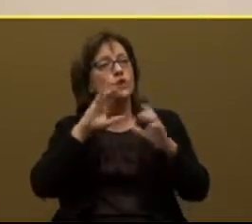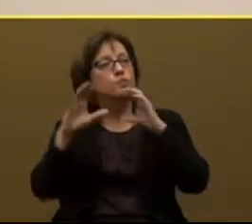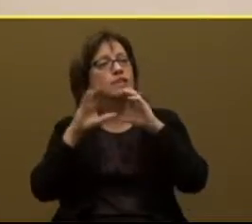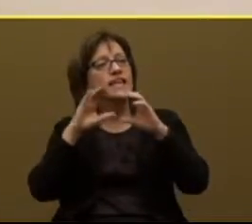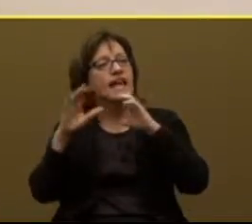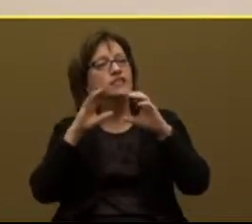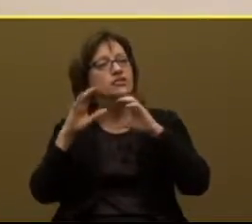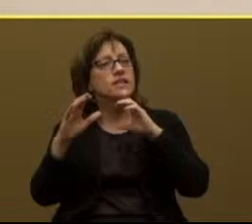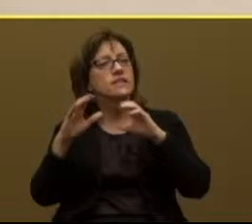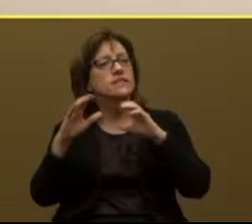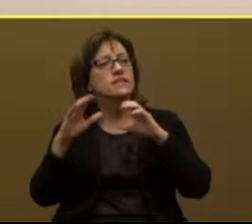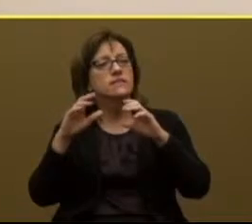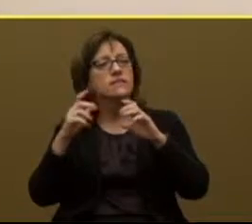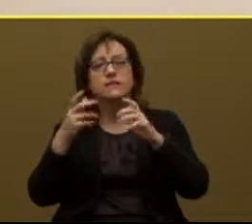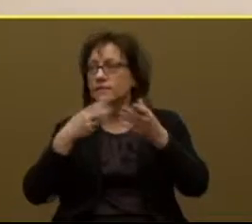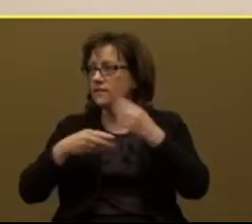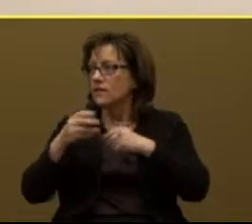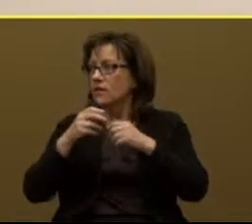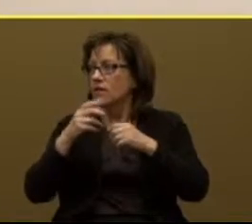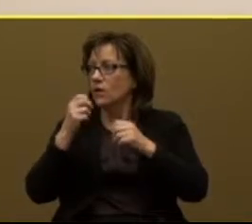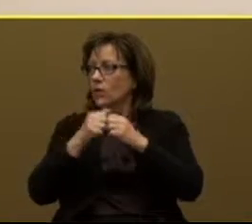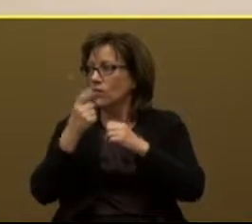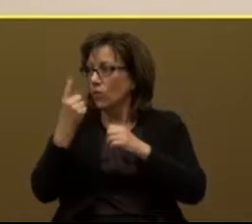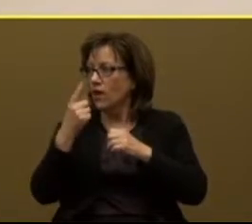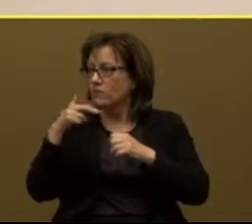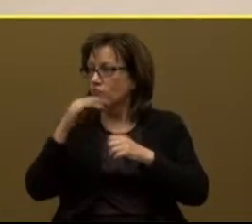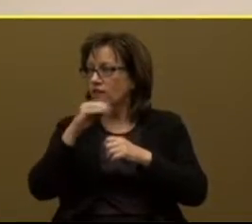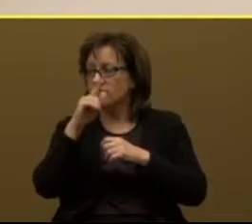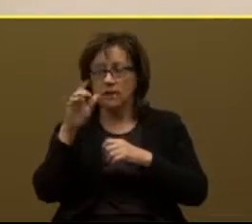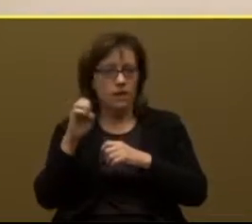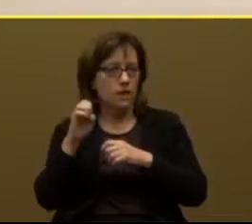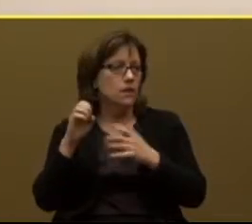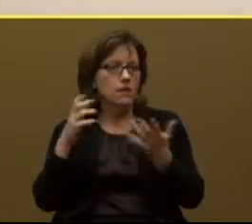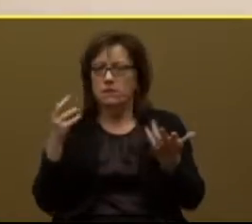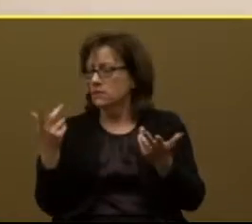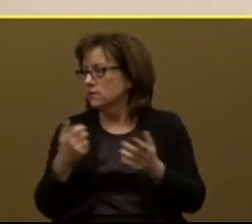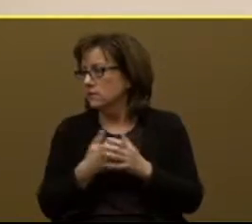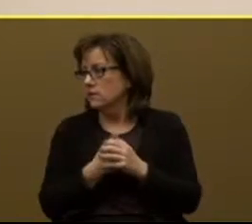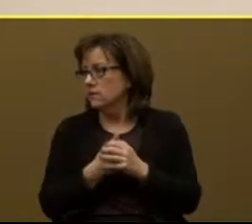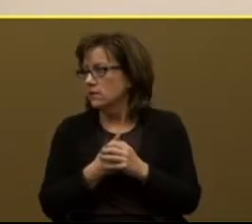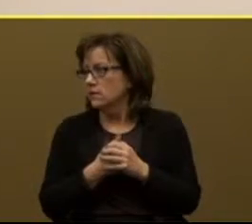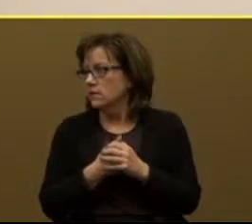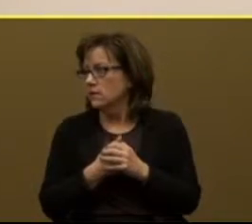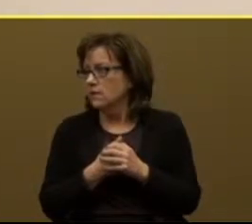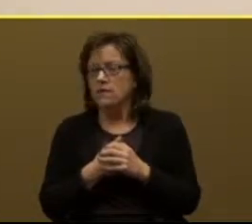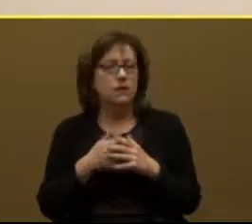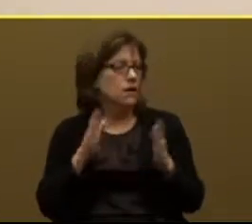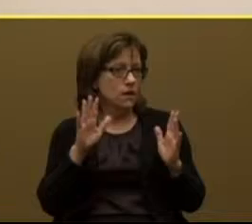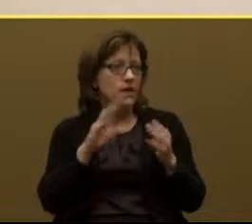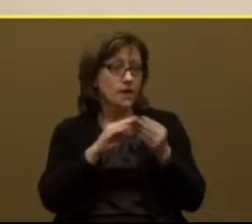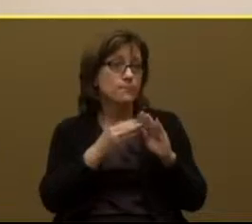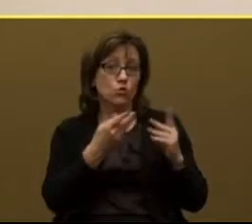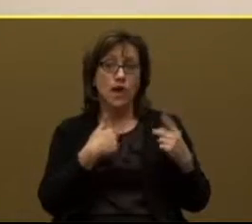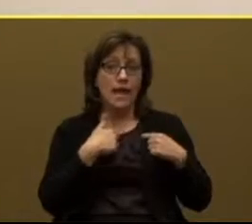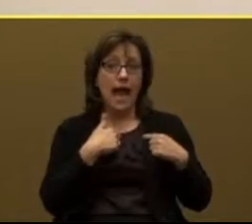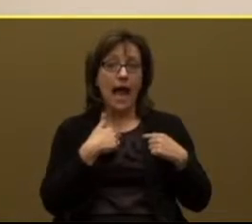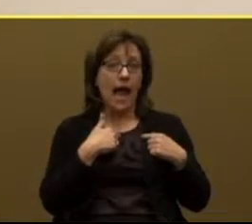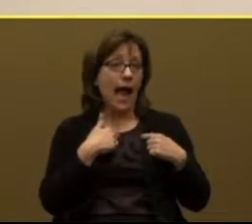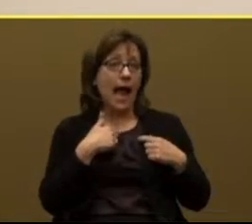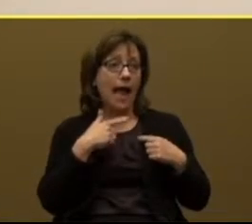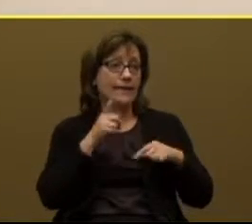exchanges with one pretzel for multiple reasons. Number one, I'm on a teacher's budget. I'm probably buying these on